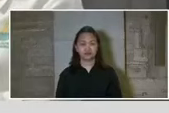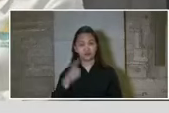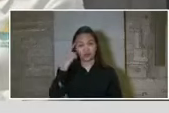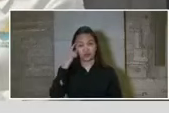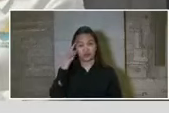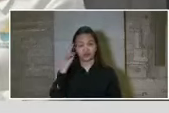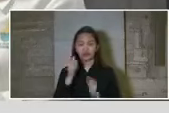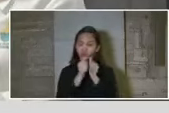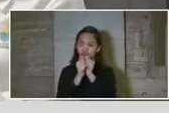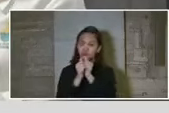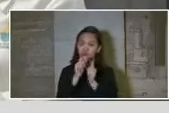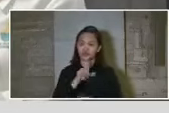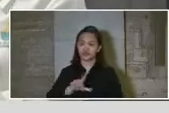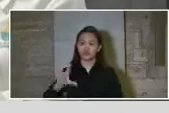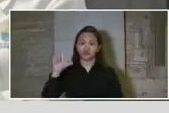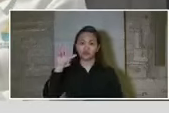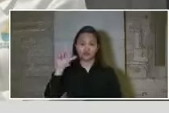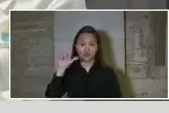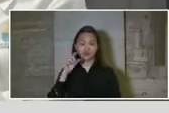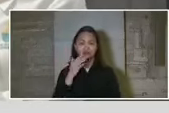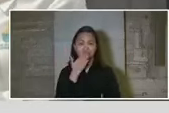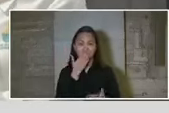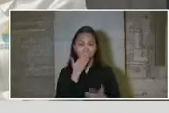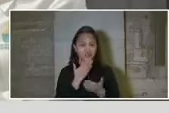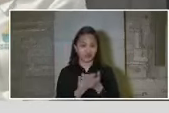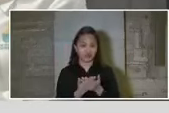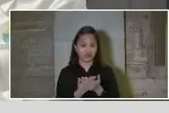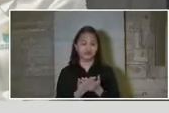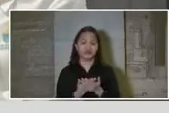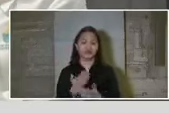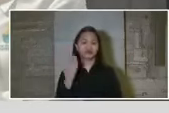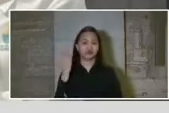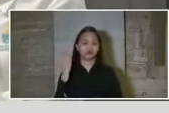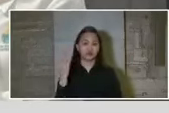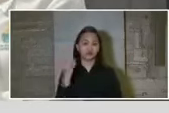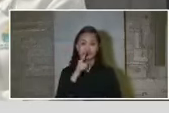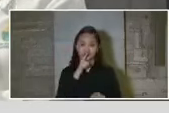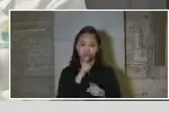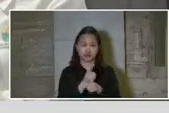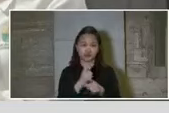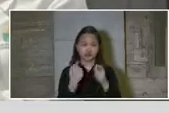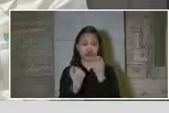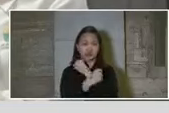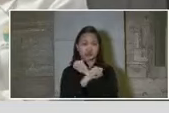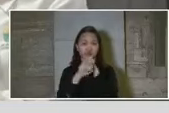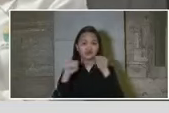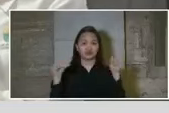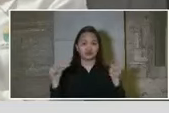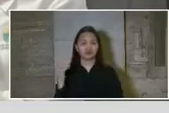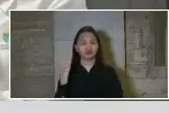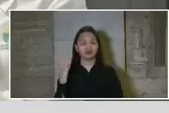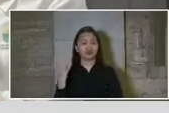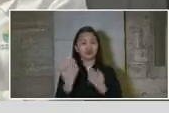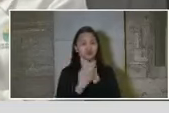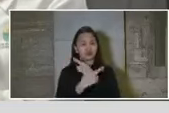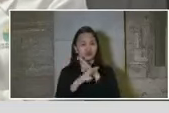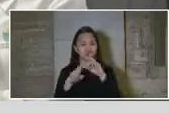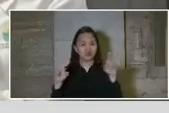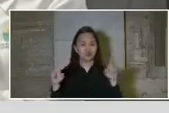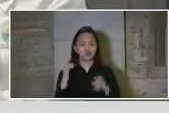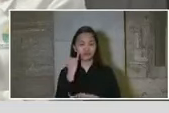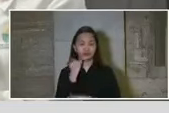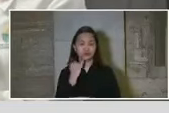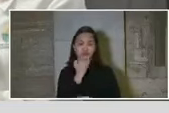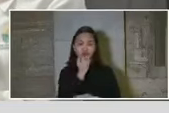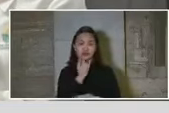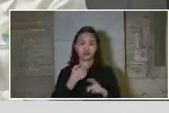With the Lord is kindness, and with him is plenteous redemption, and he will redeem Israel